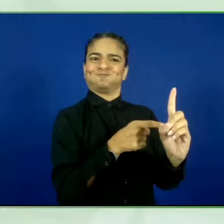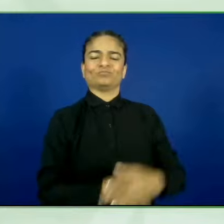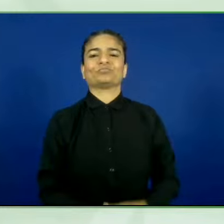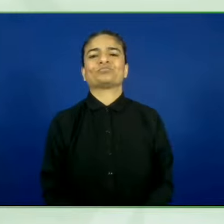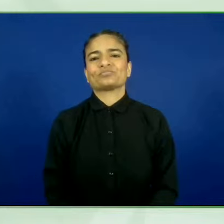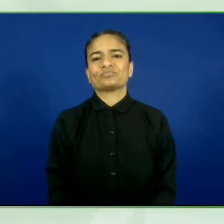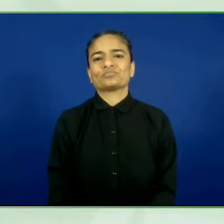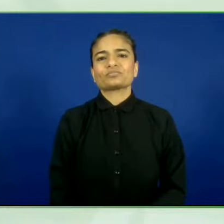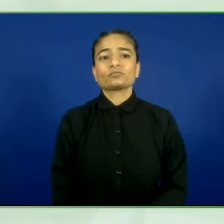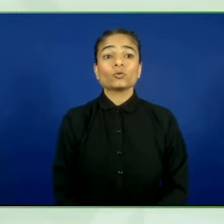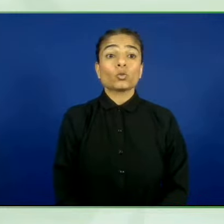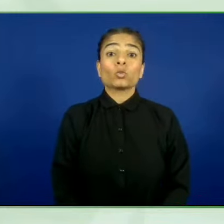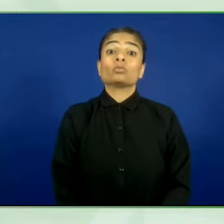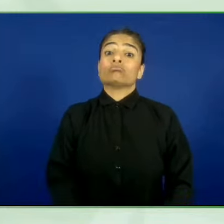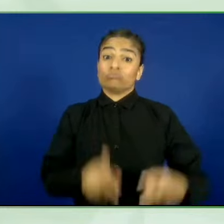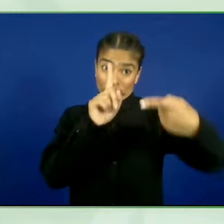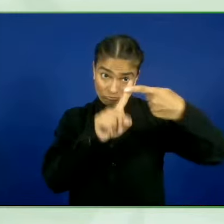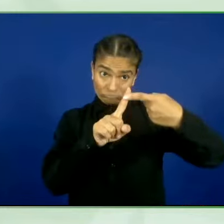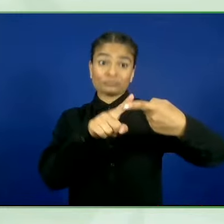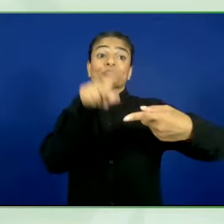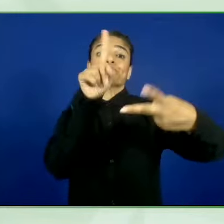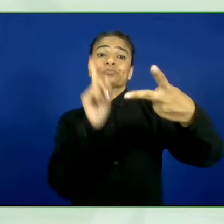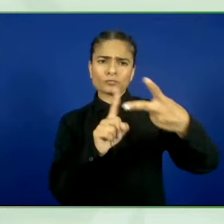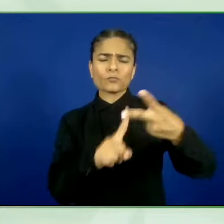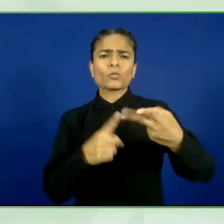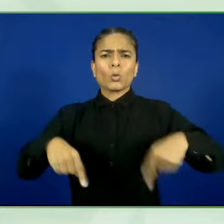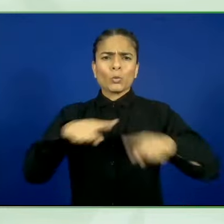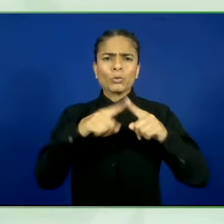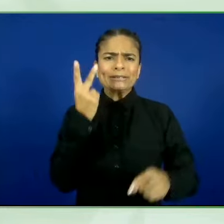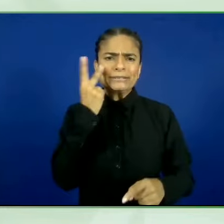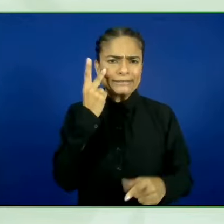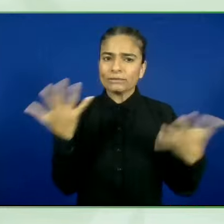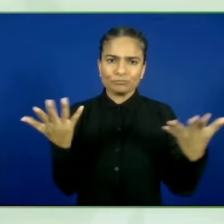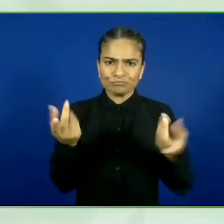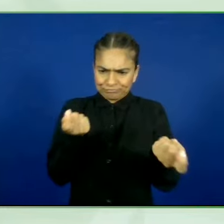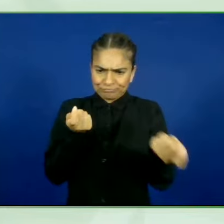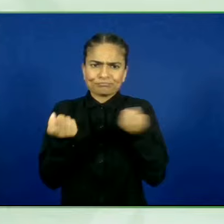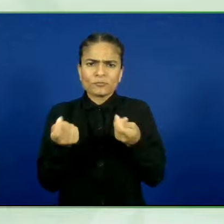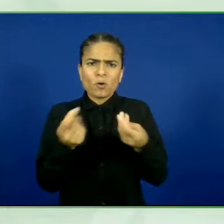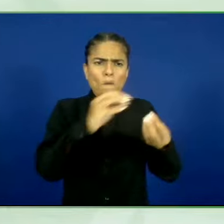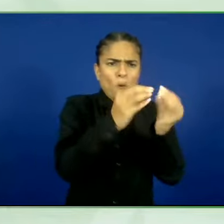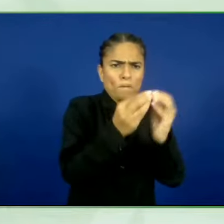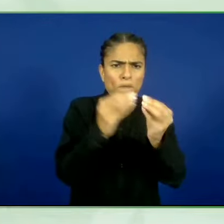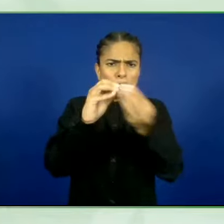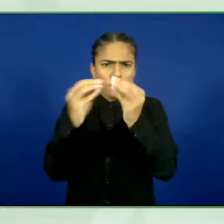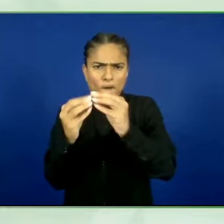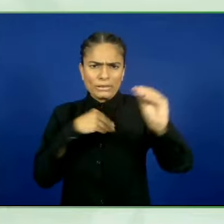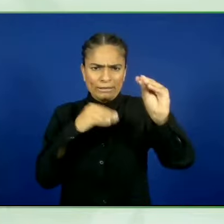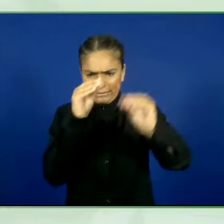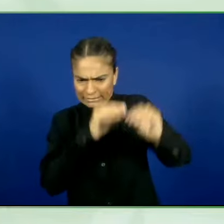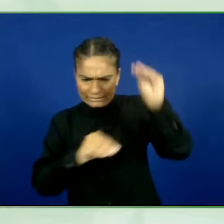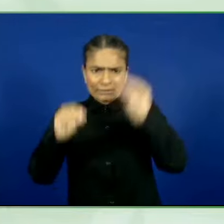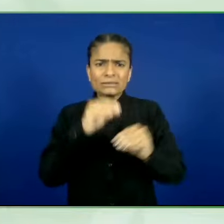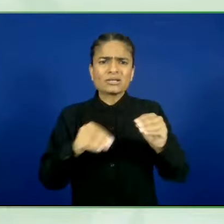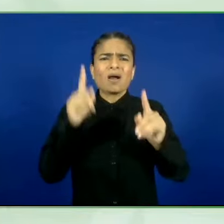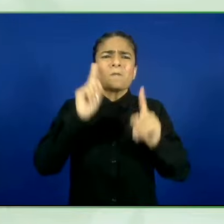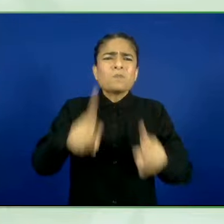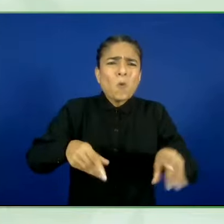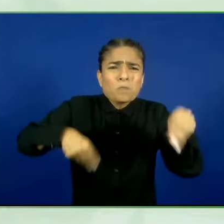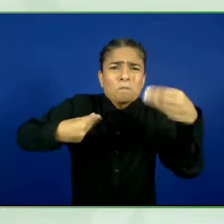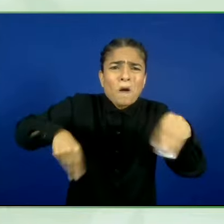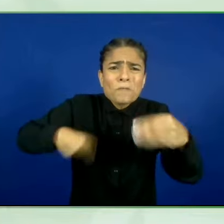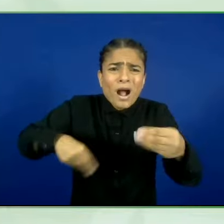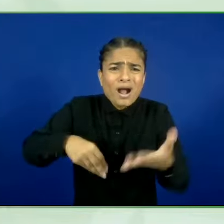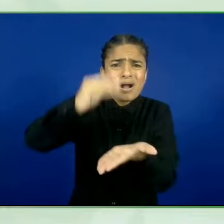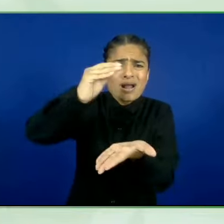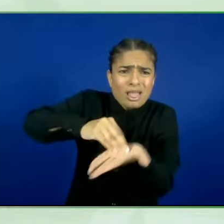the paper-based type of documentation. And there was a lot of issues to do with privacy, a lot of issues to do with how